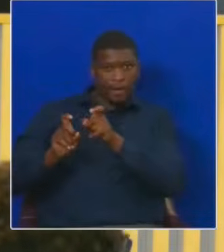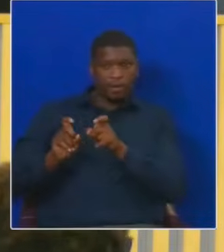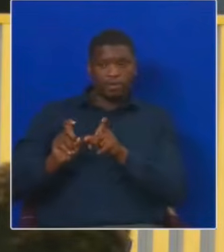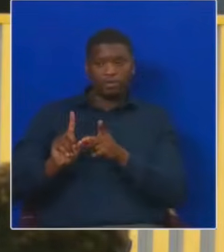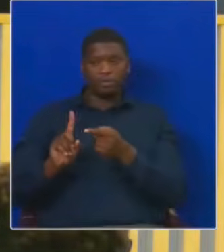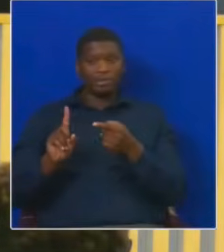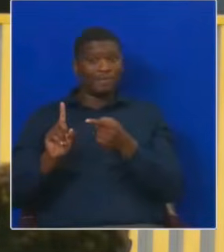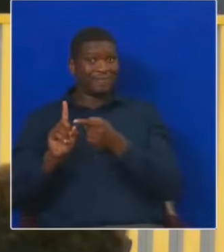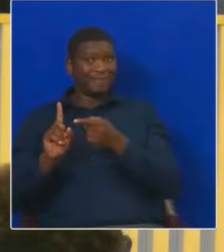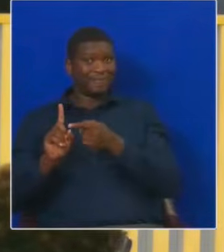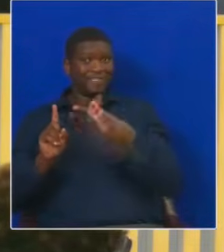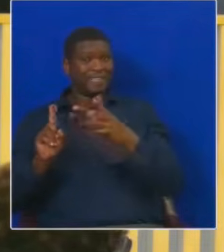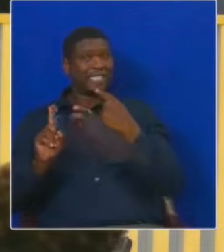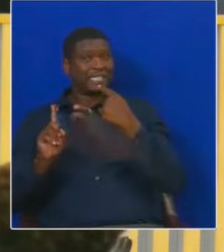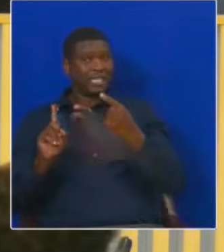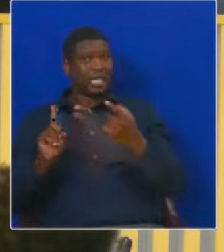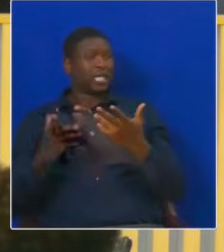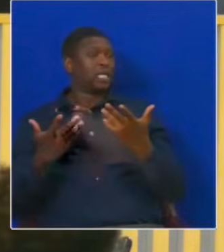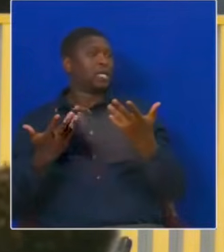seen